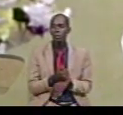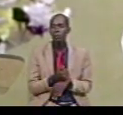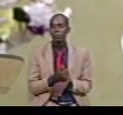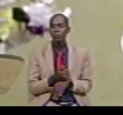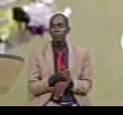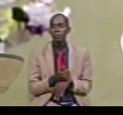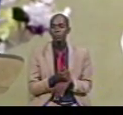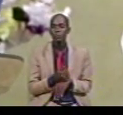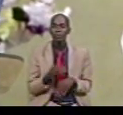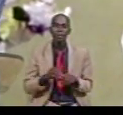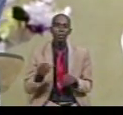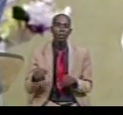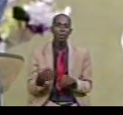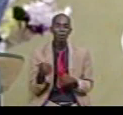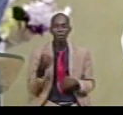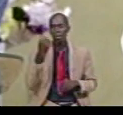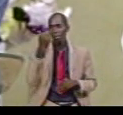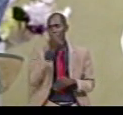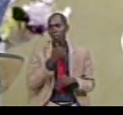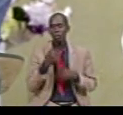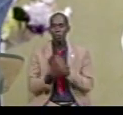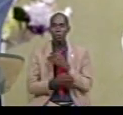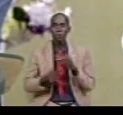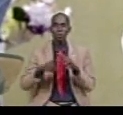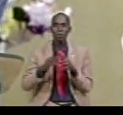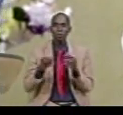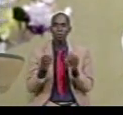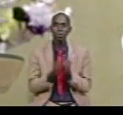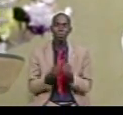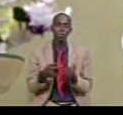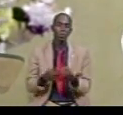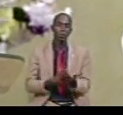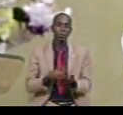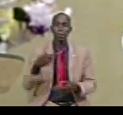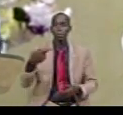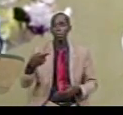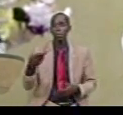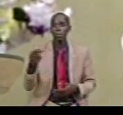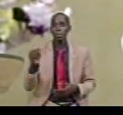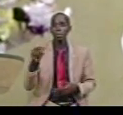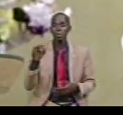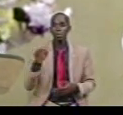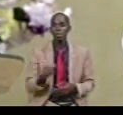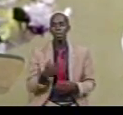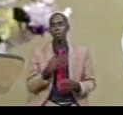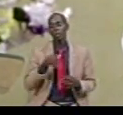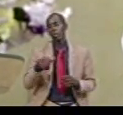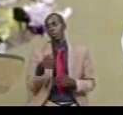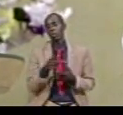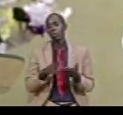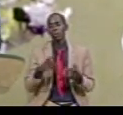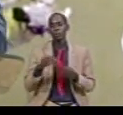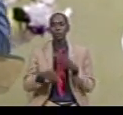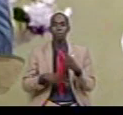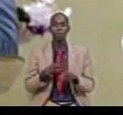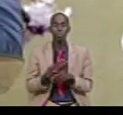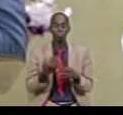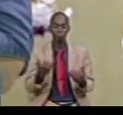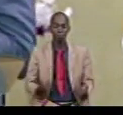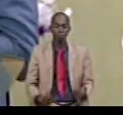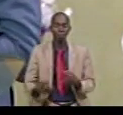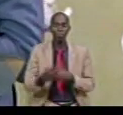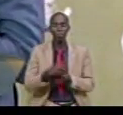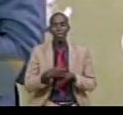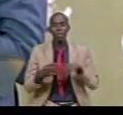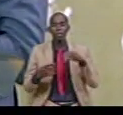the other African country, starting with Ghana, and then the rest of the world. Today,